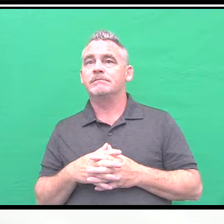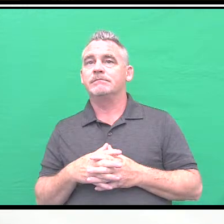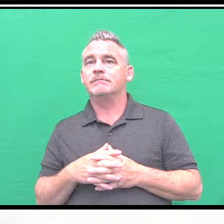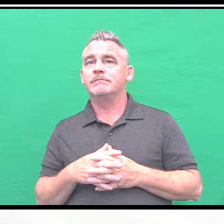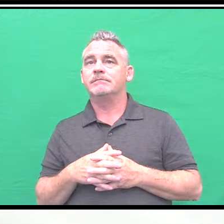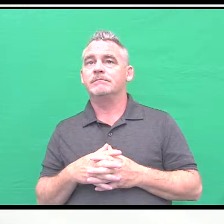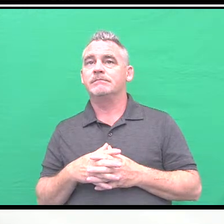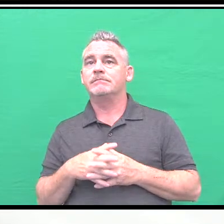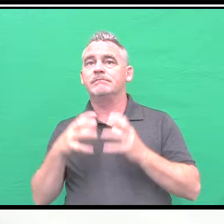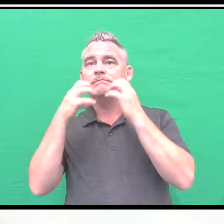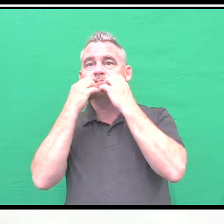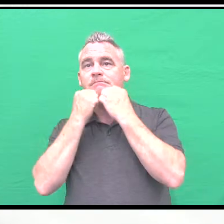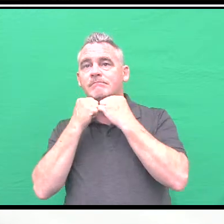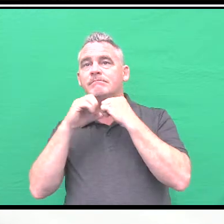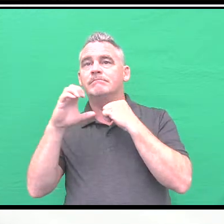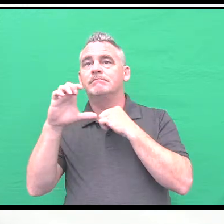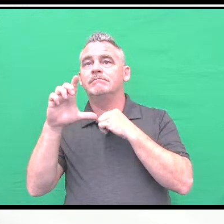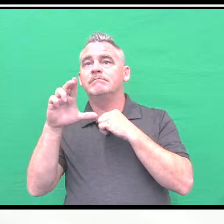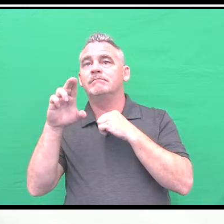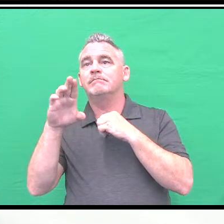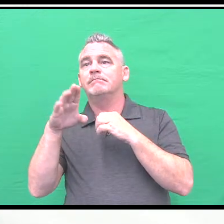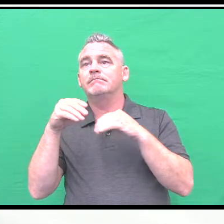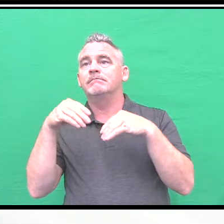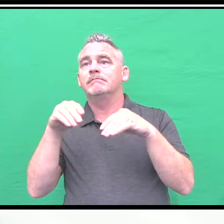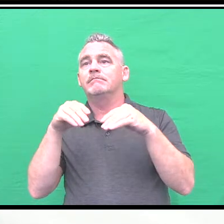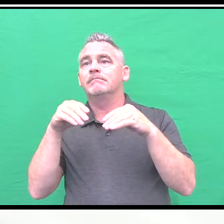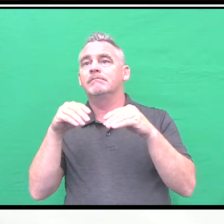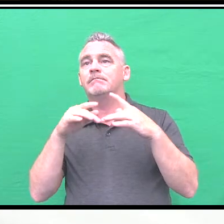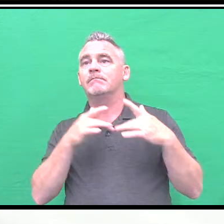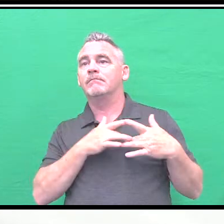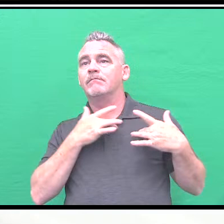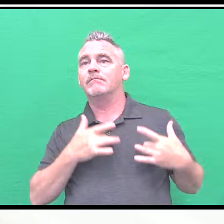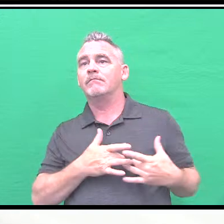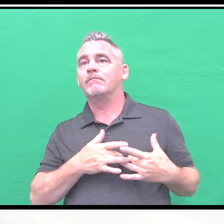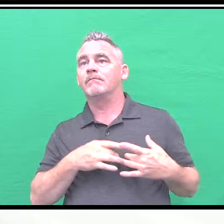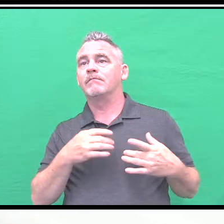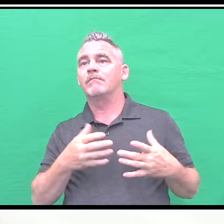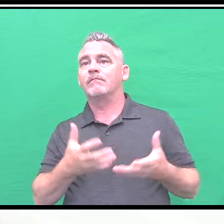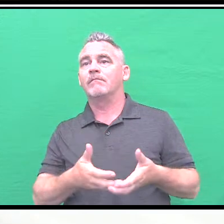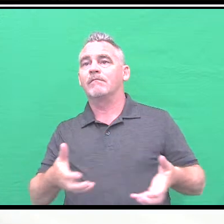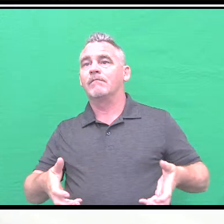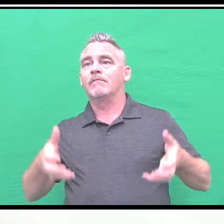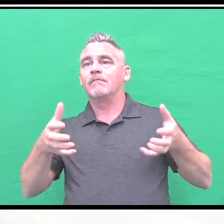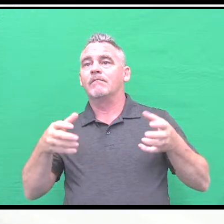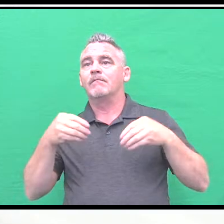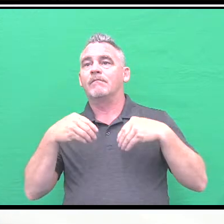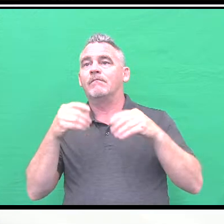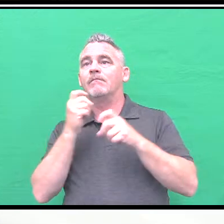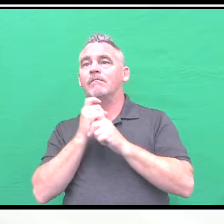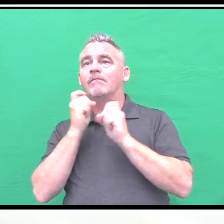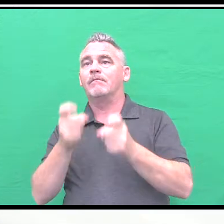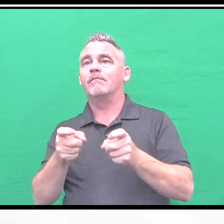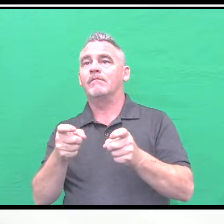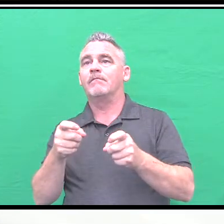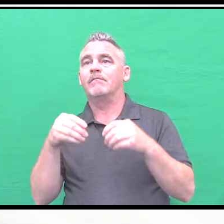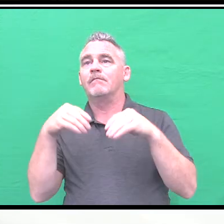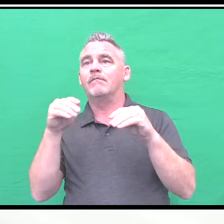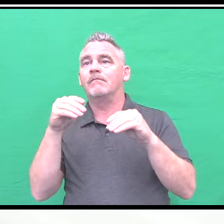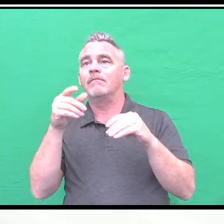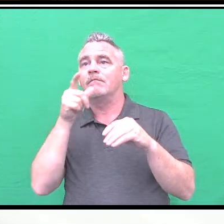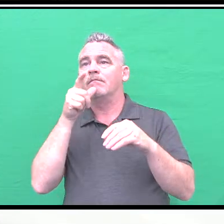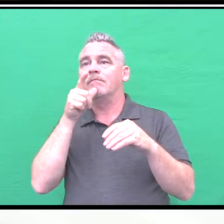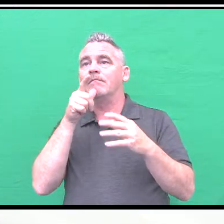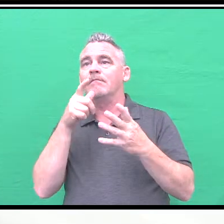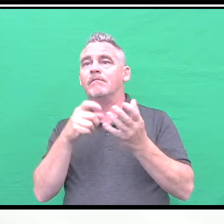Our Kindness Club also started selling their Valentine's baskets, which will be anonymously sent out on the 14th. They sell them at lunch, and they're $10,